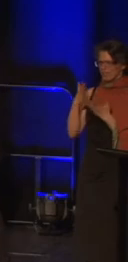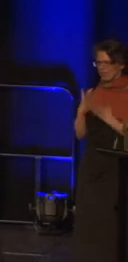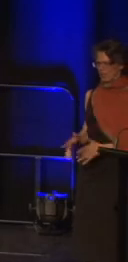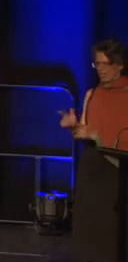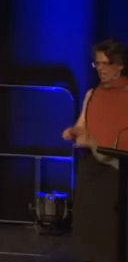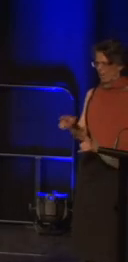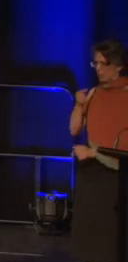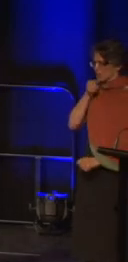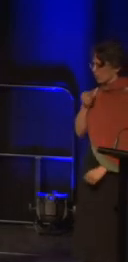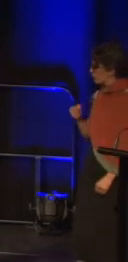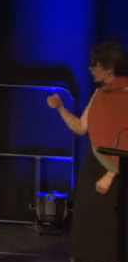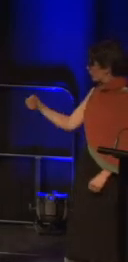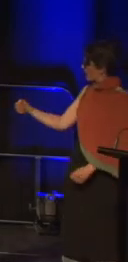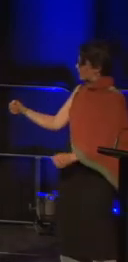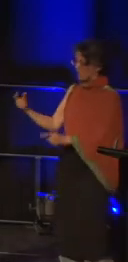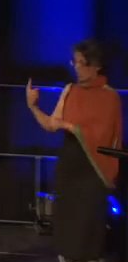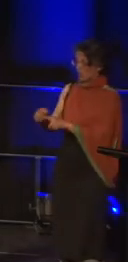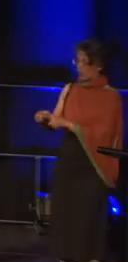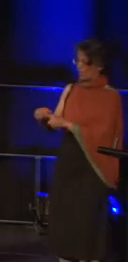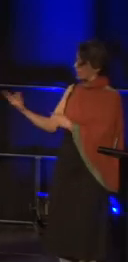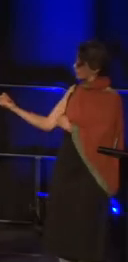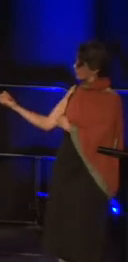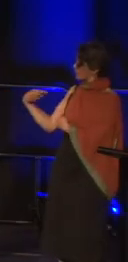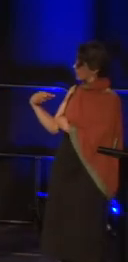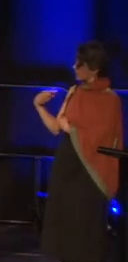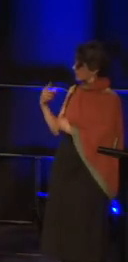him would you like just to have a quick response to that question?